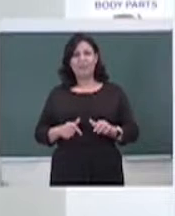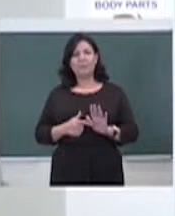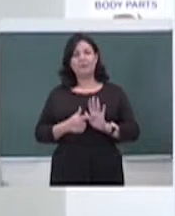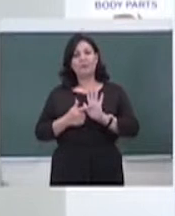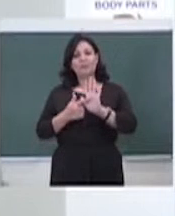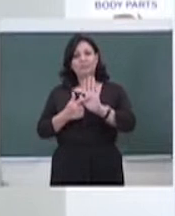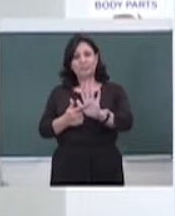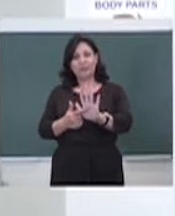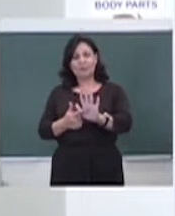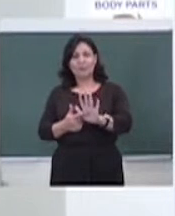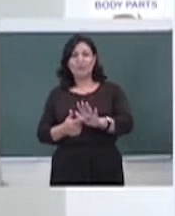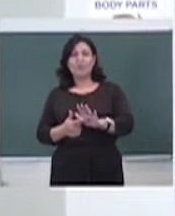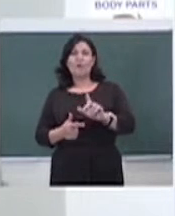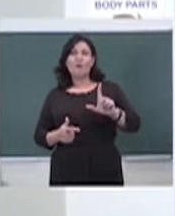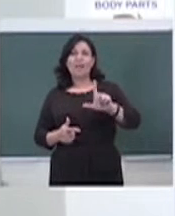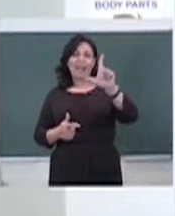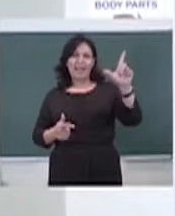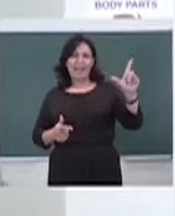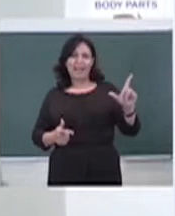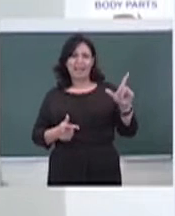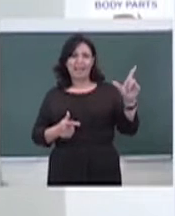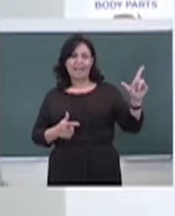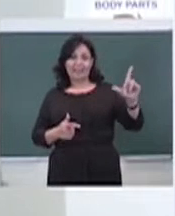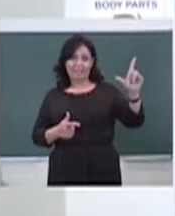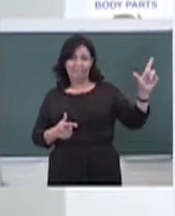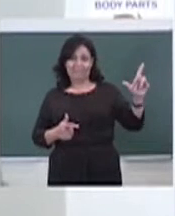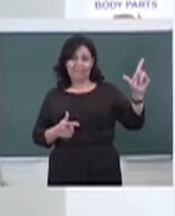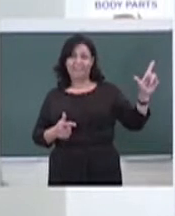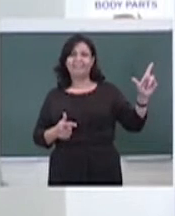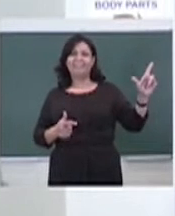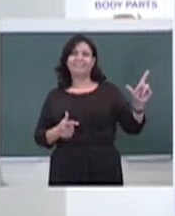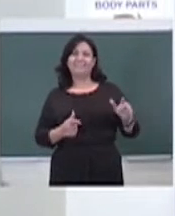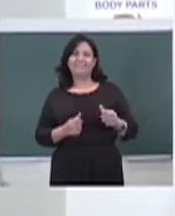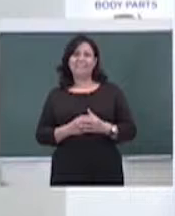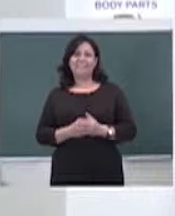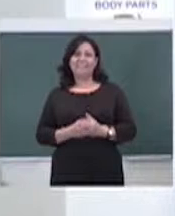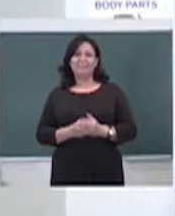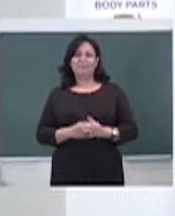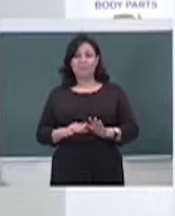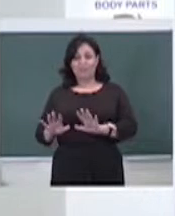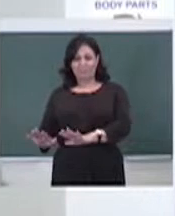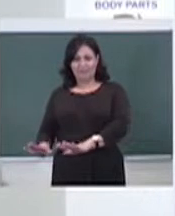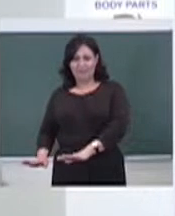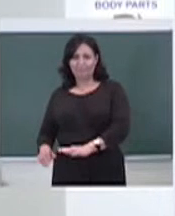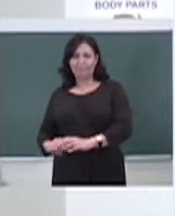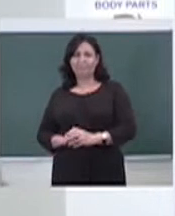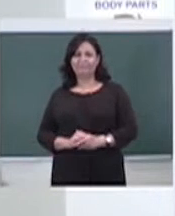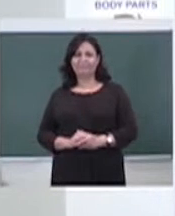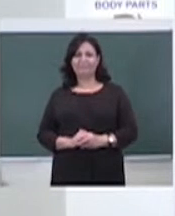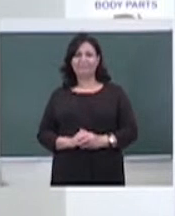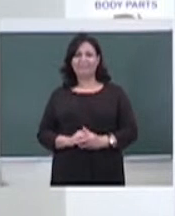your left hand. So put your item down, face the wall.